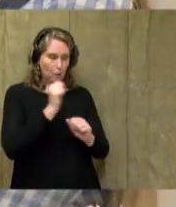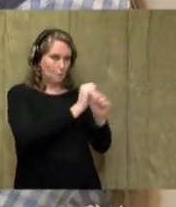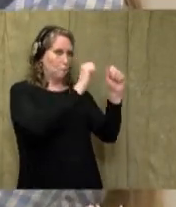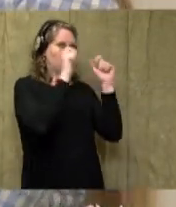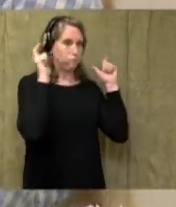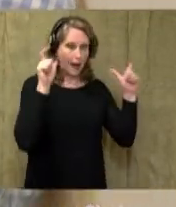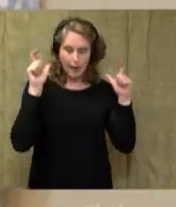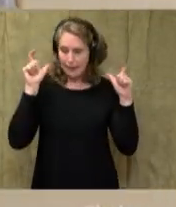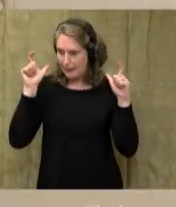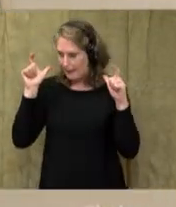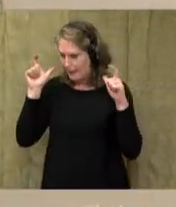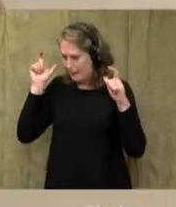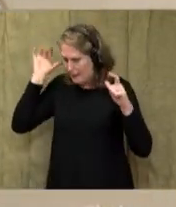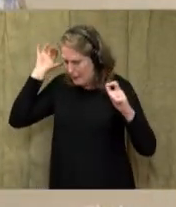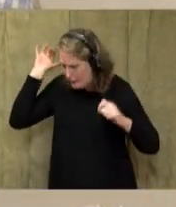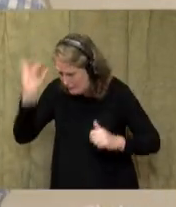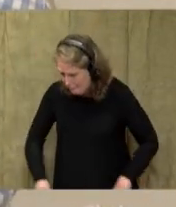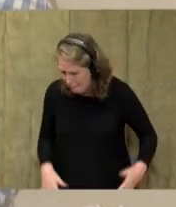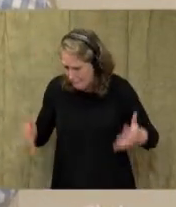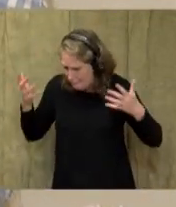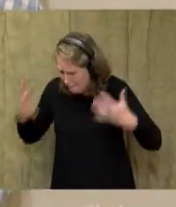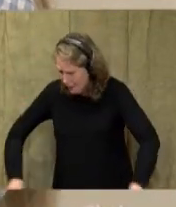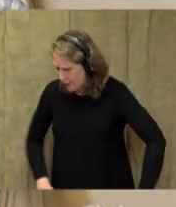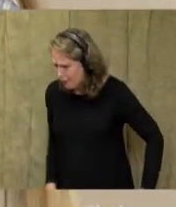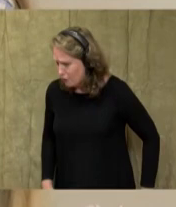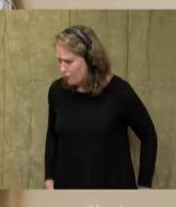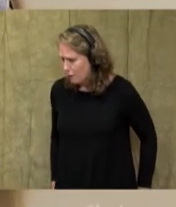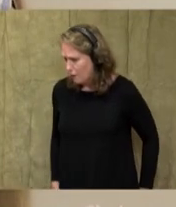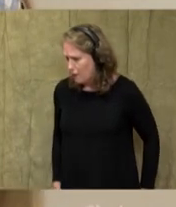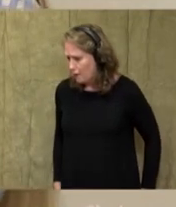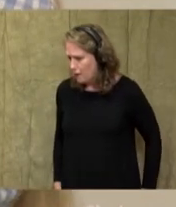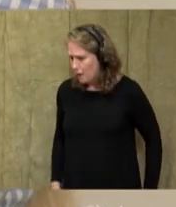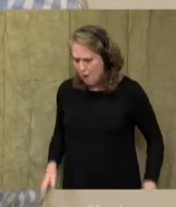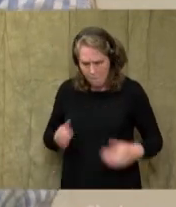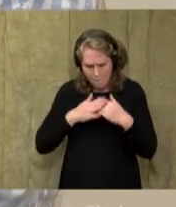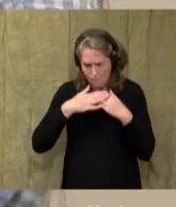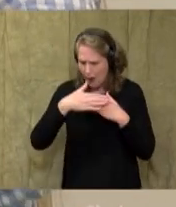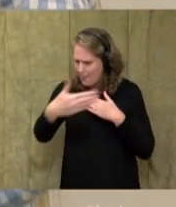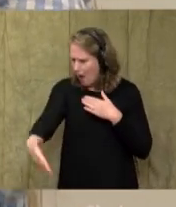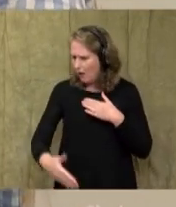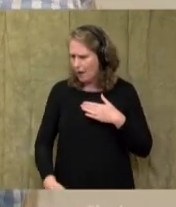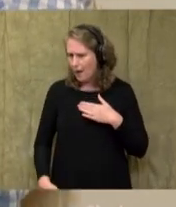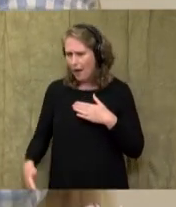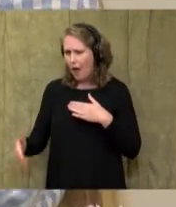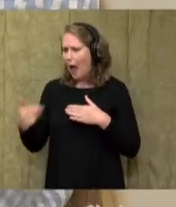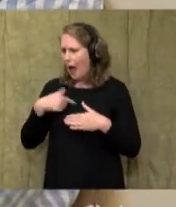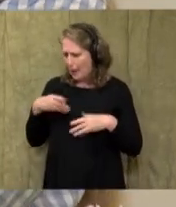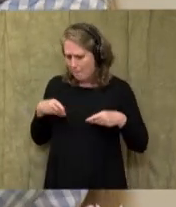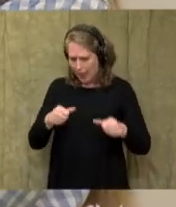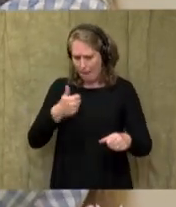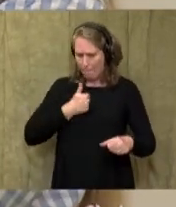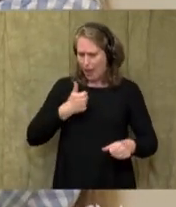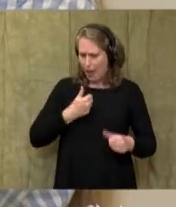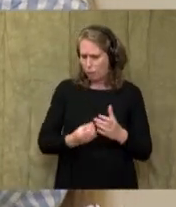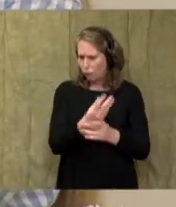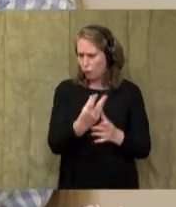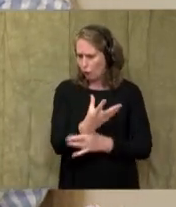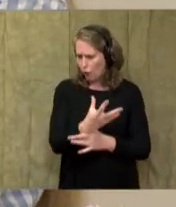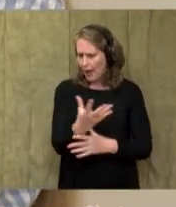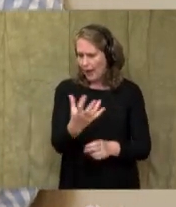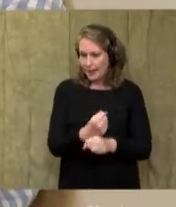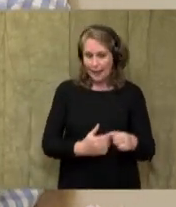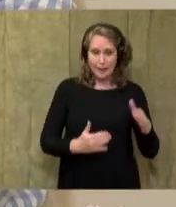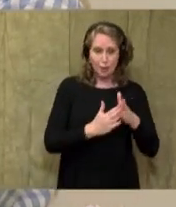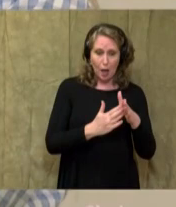awake. That's it, Hare, he hollered. From now on, I'll plant my own crops and take